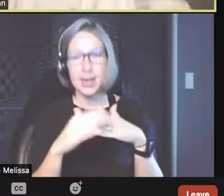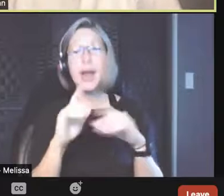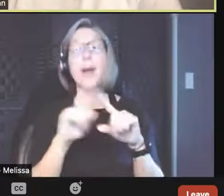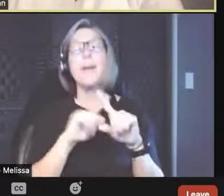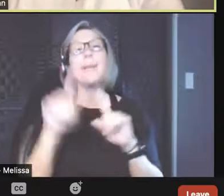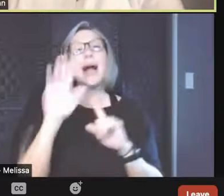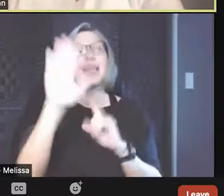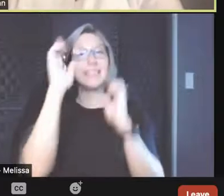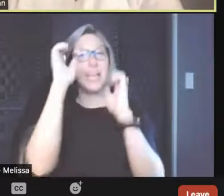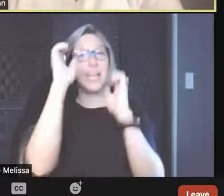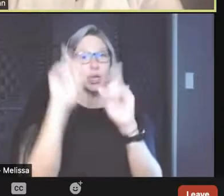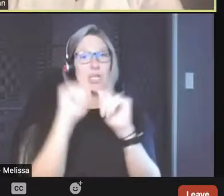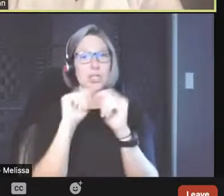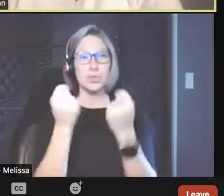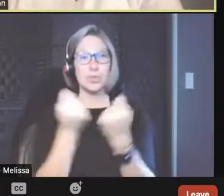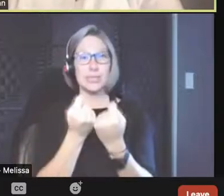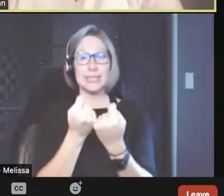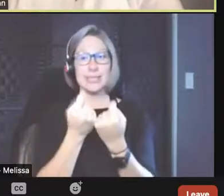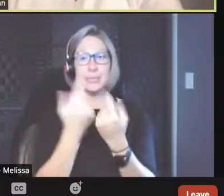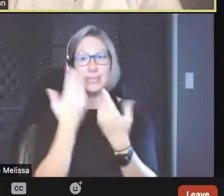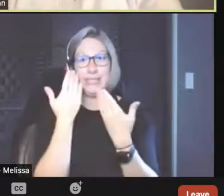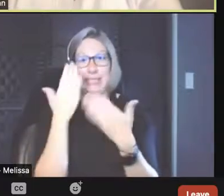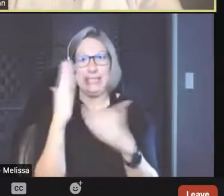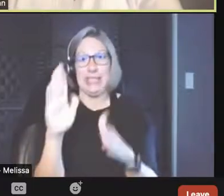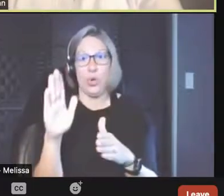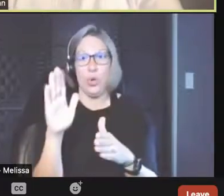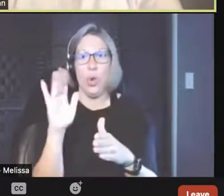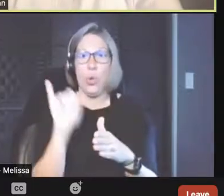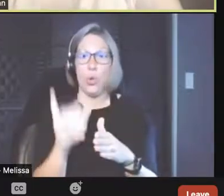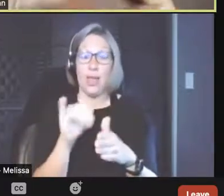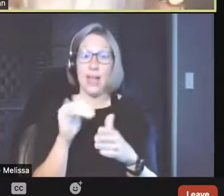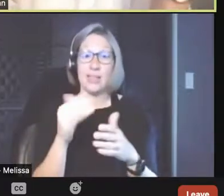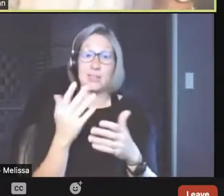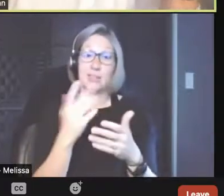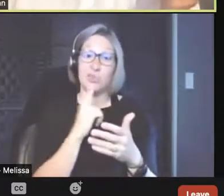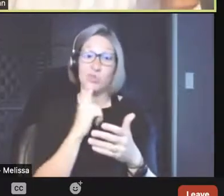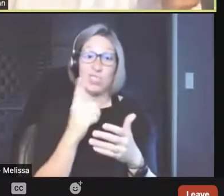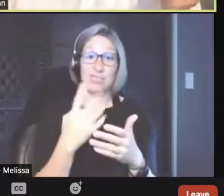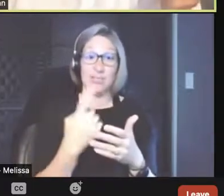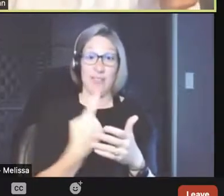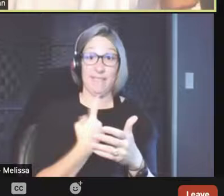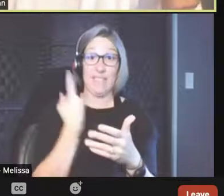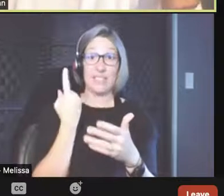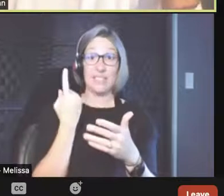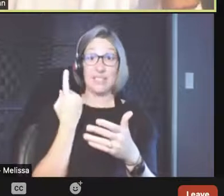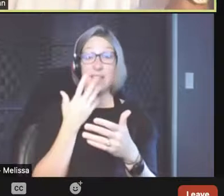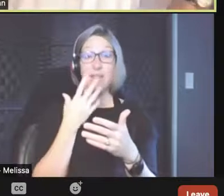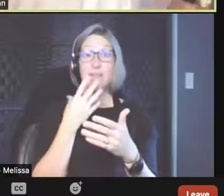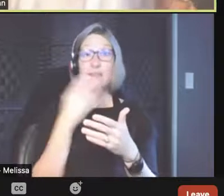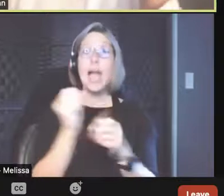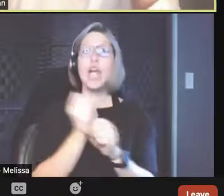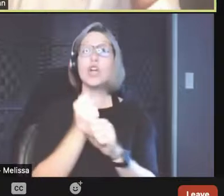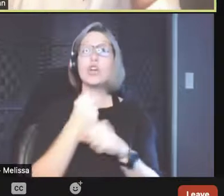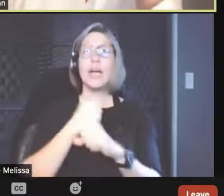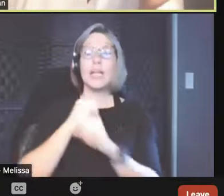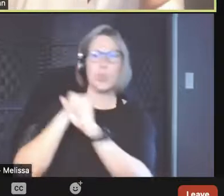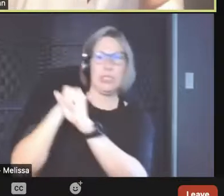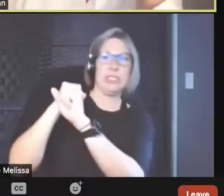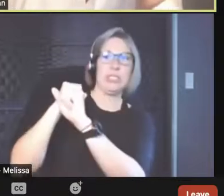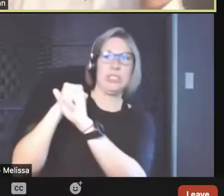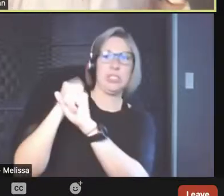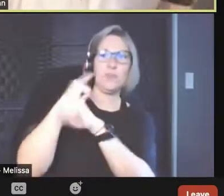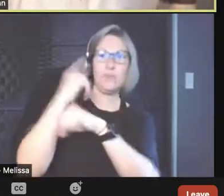not know that it's offensive and actually creates resistance to touch. So